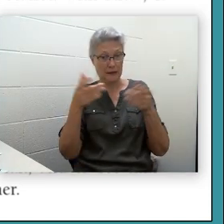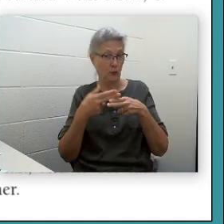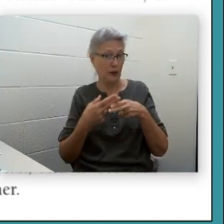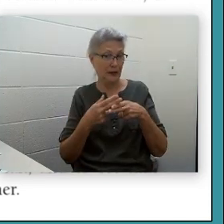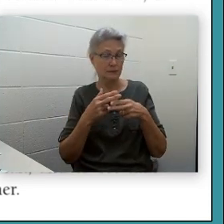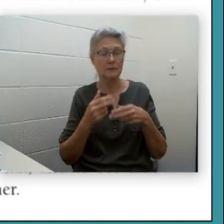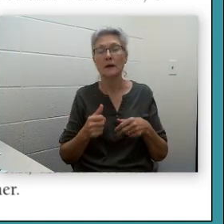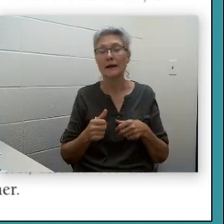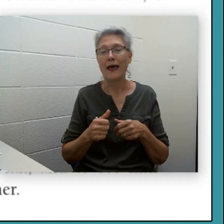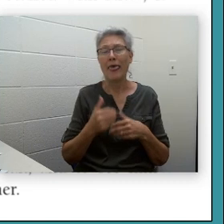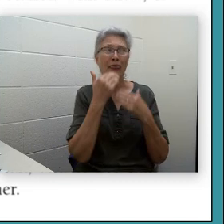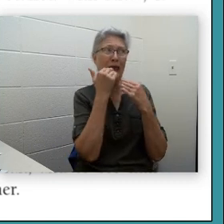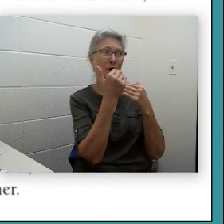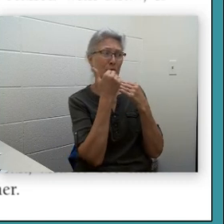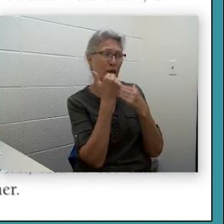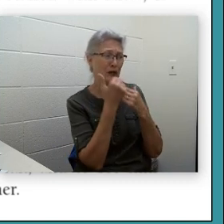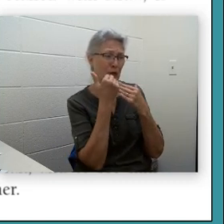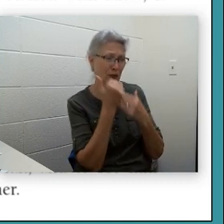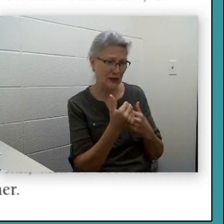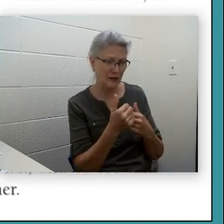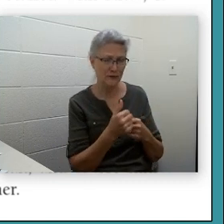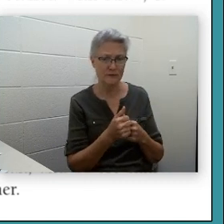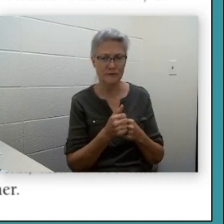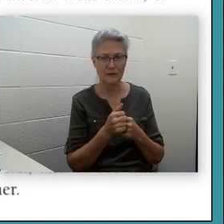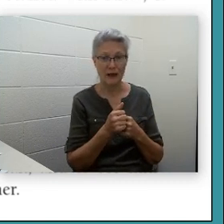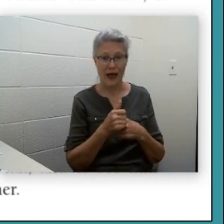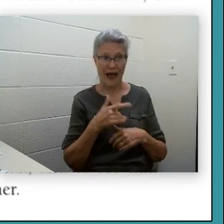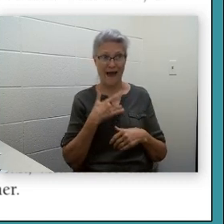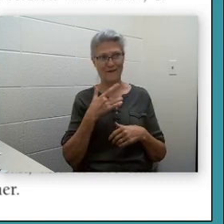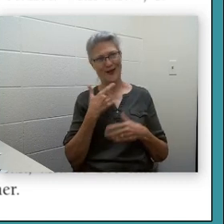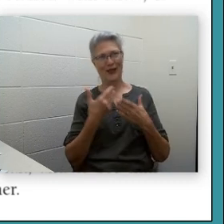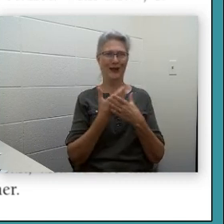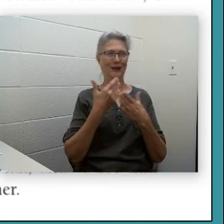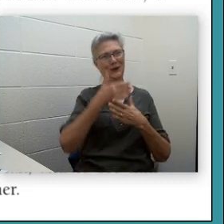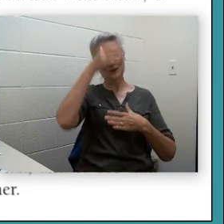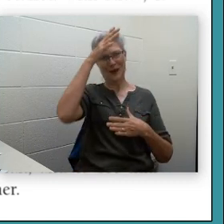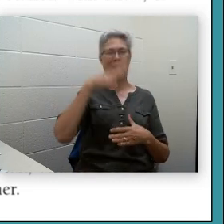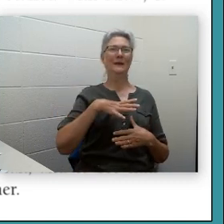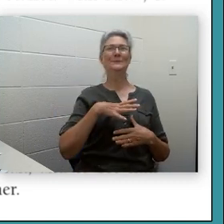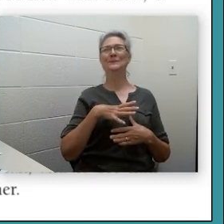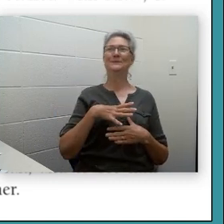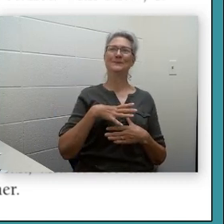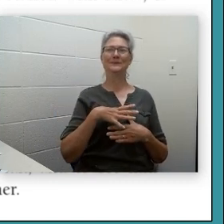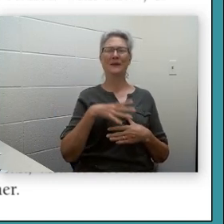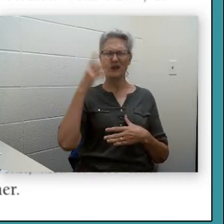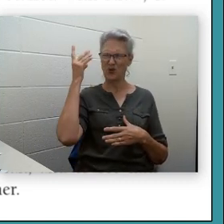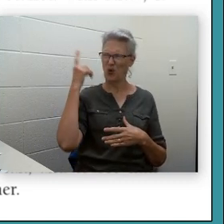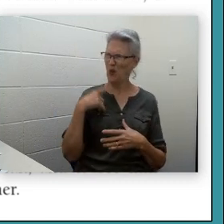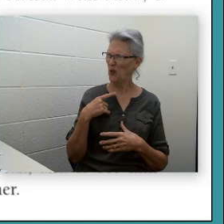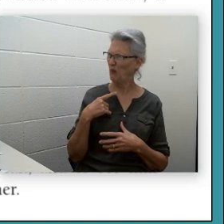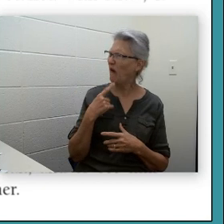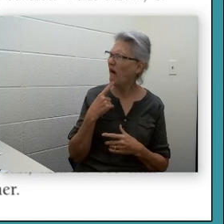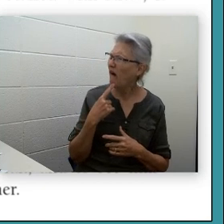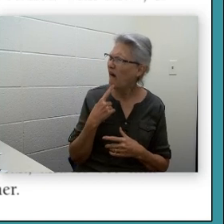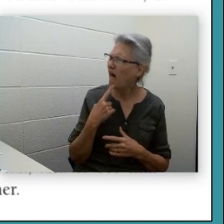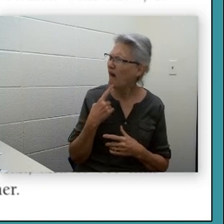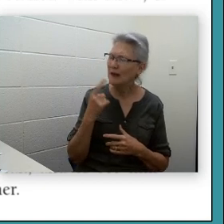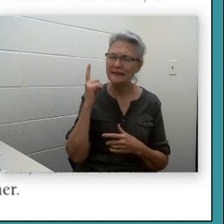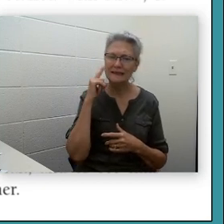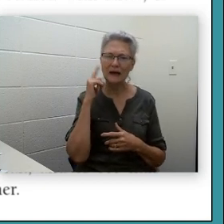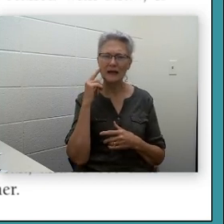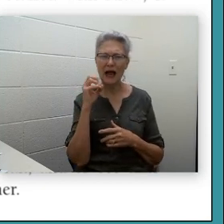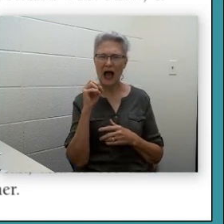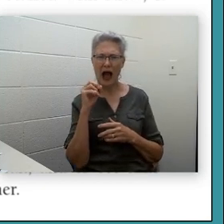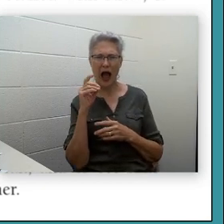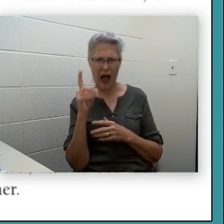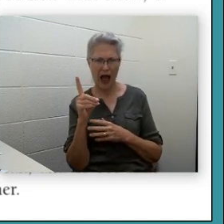Scarecrow, when he had been set down on the ground. "I feel like a new man." Dorothy was puzzled at this, for it sounded odd